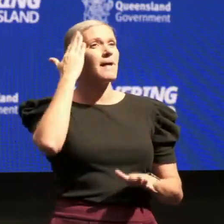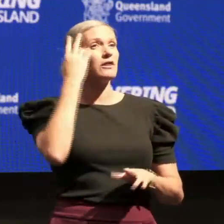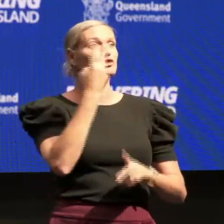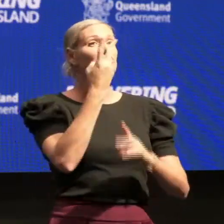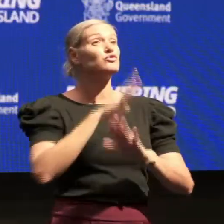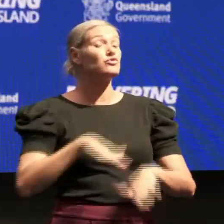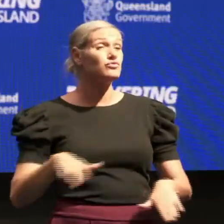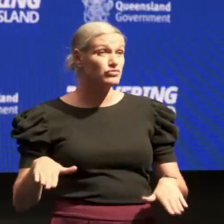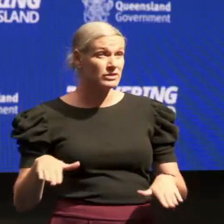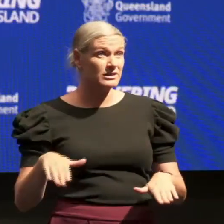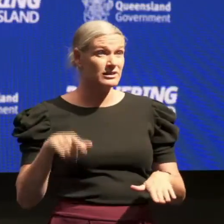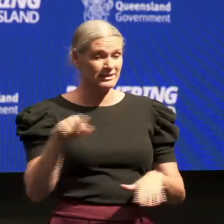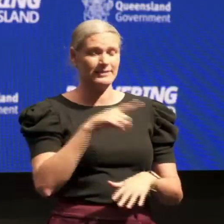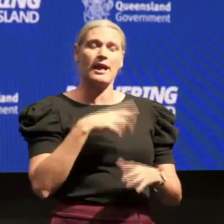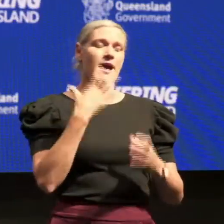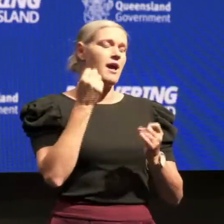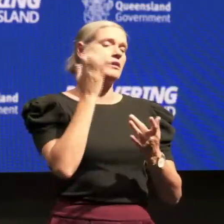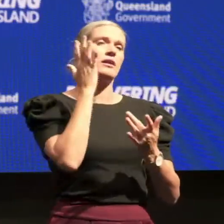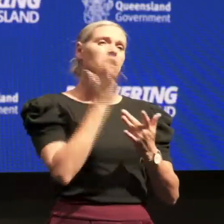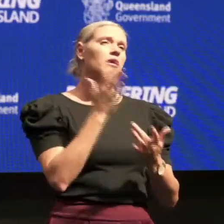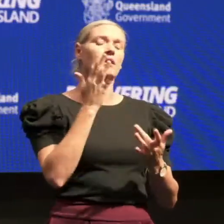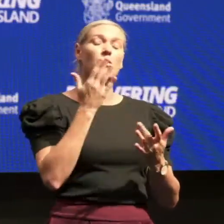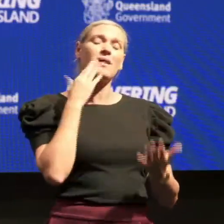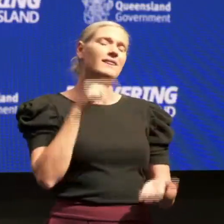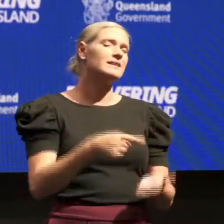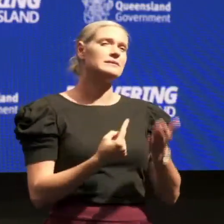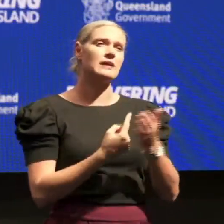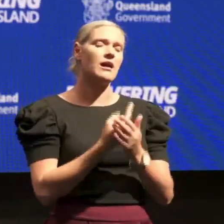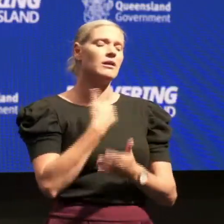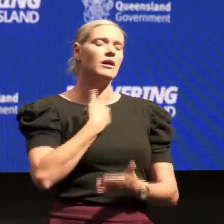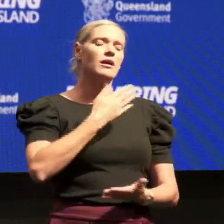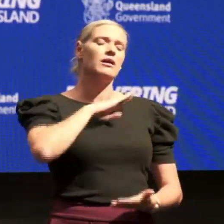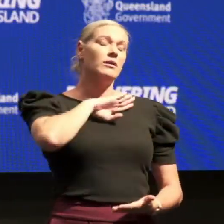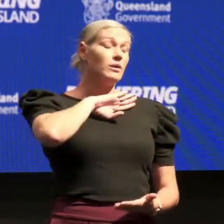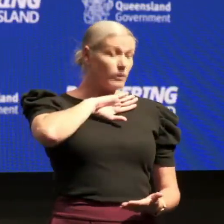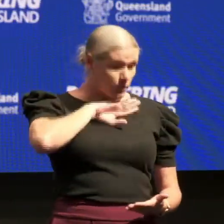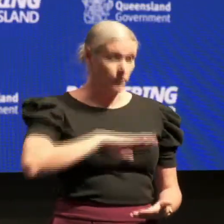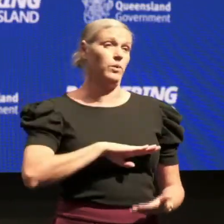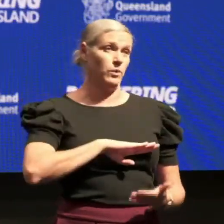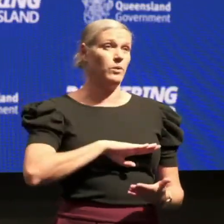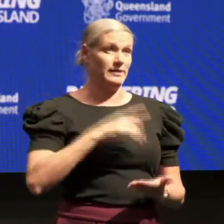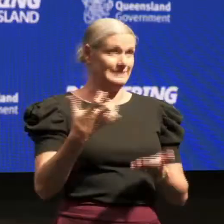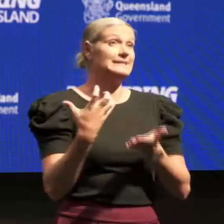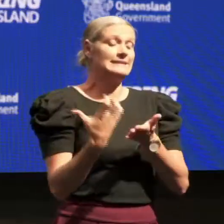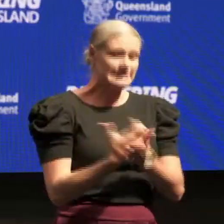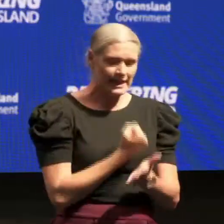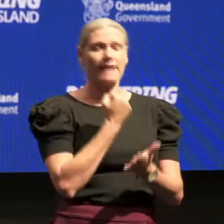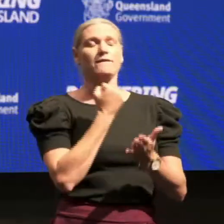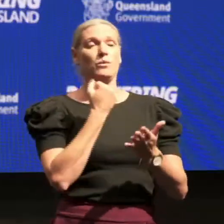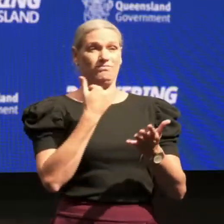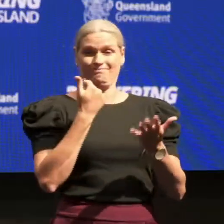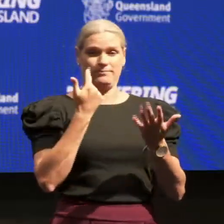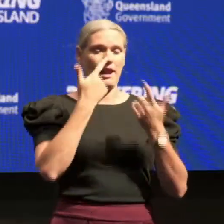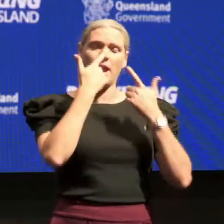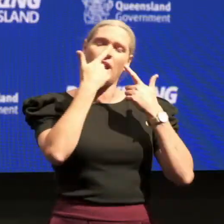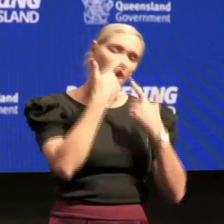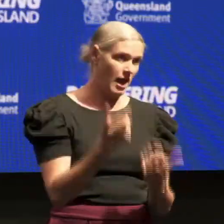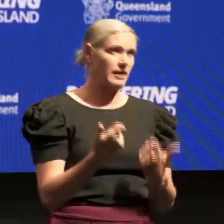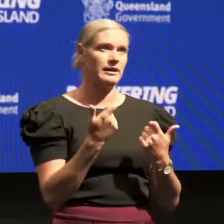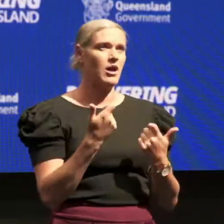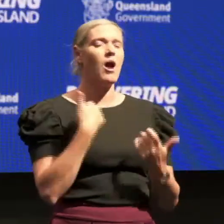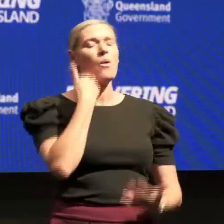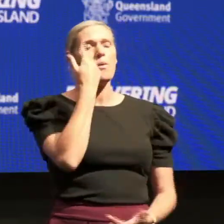2 kids, and in a situation like this, I can't express how glad we are that they're safe and well. I always